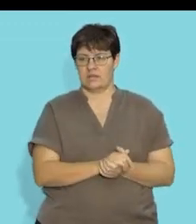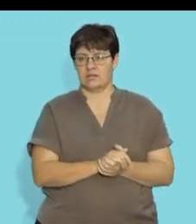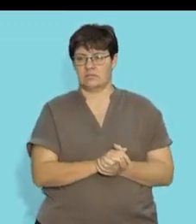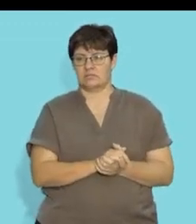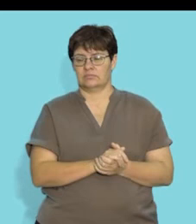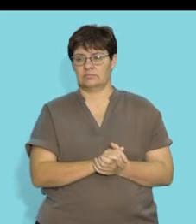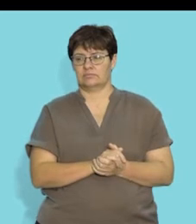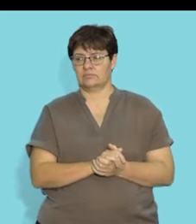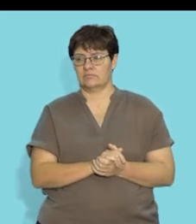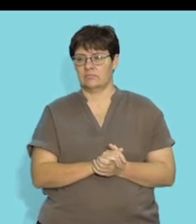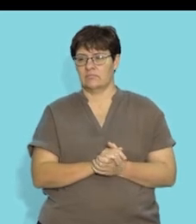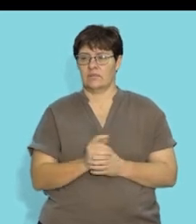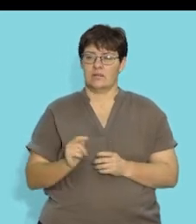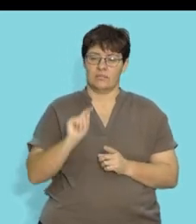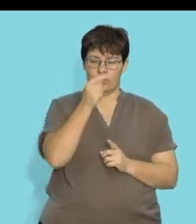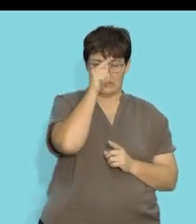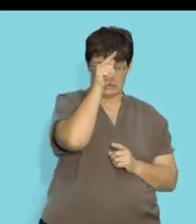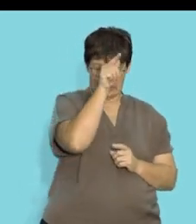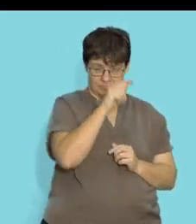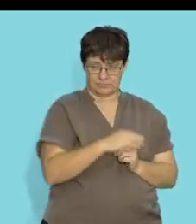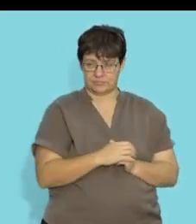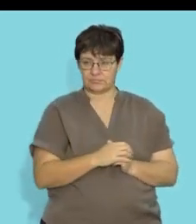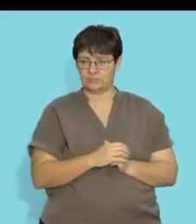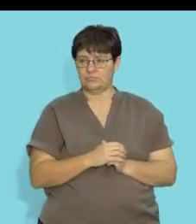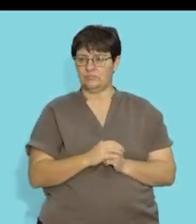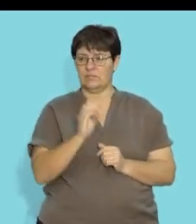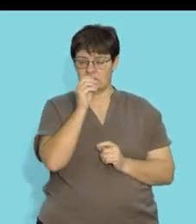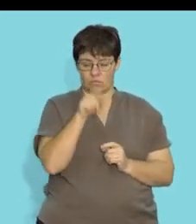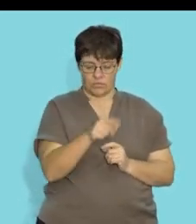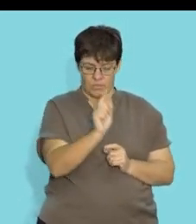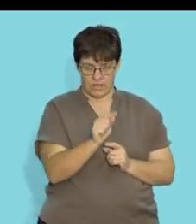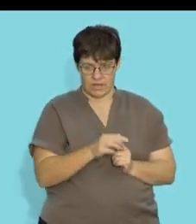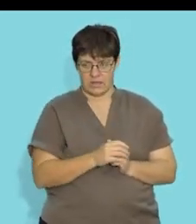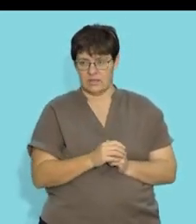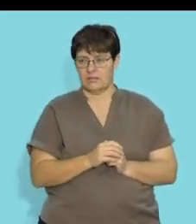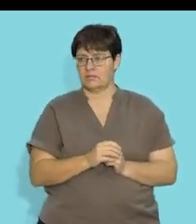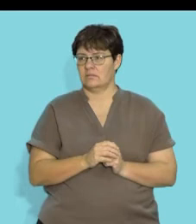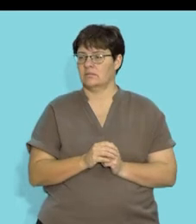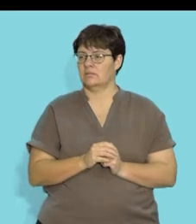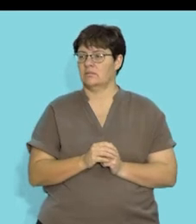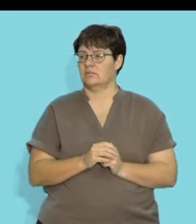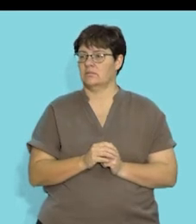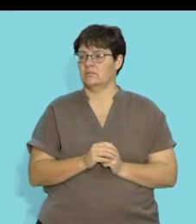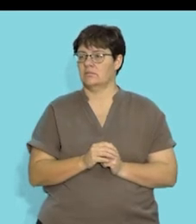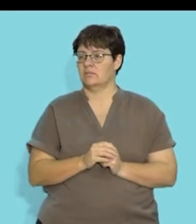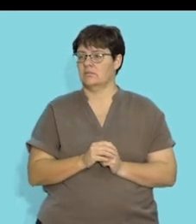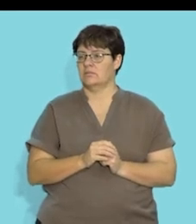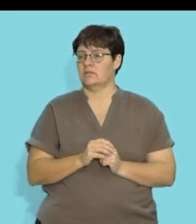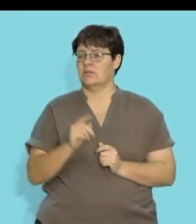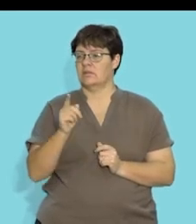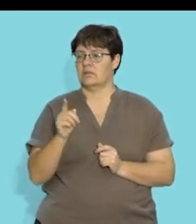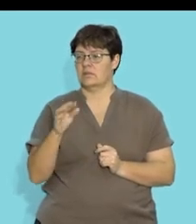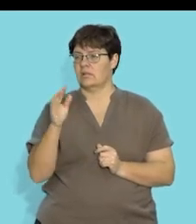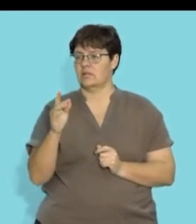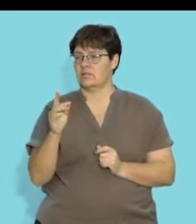one that goes with a 2, so it is up there. The 0 goes with the 1, it is somewhere on the y-axis